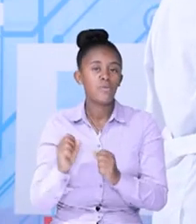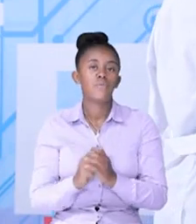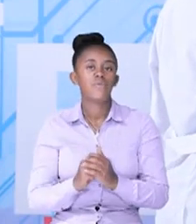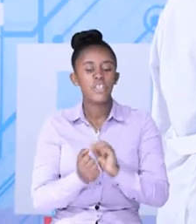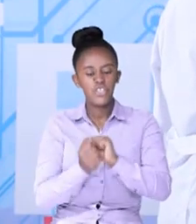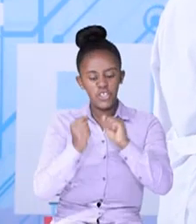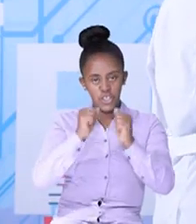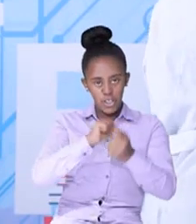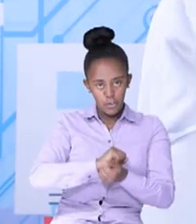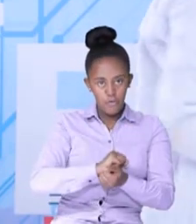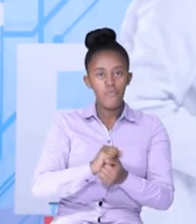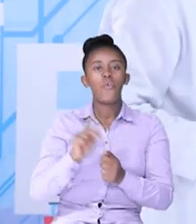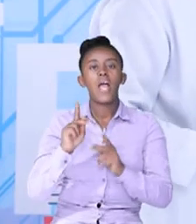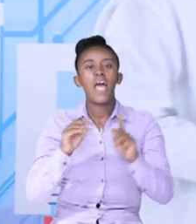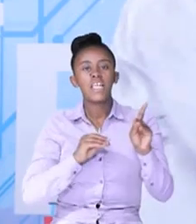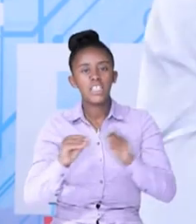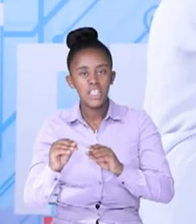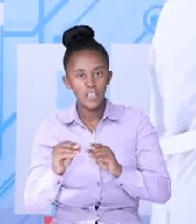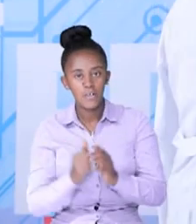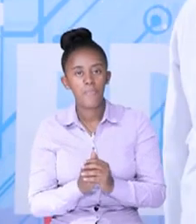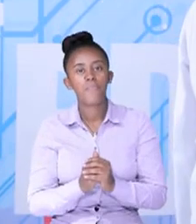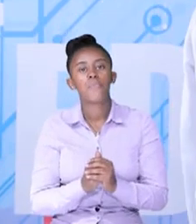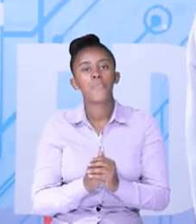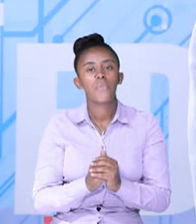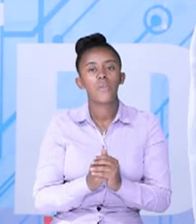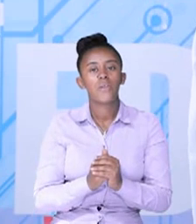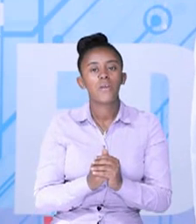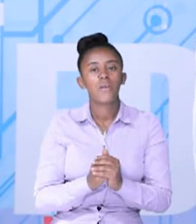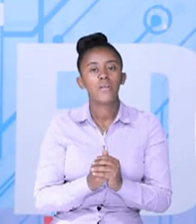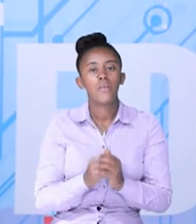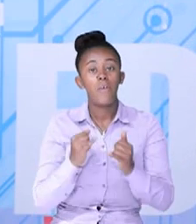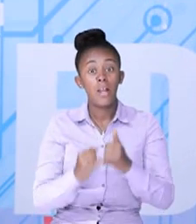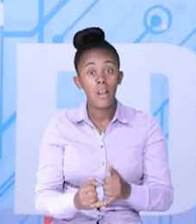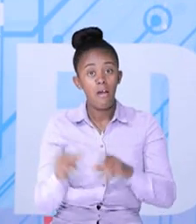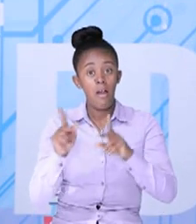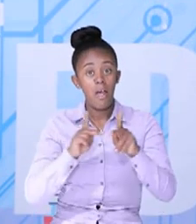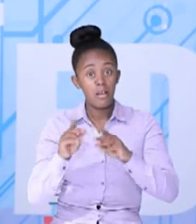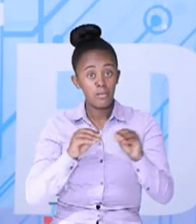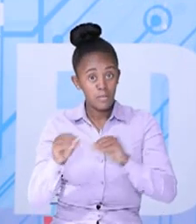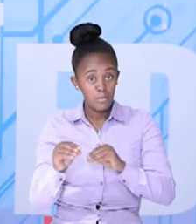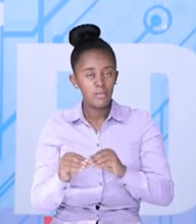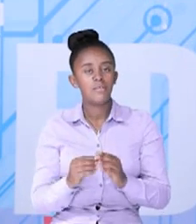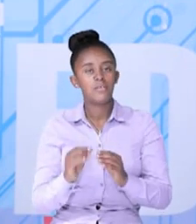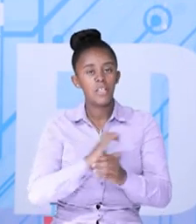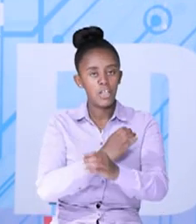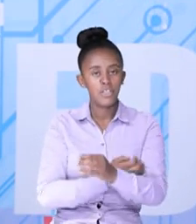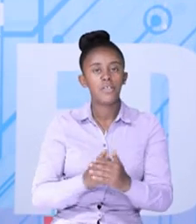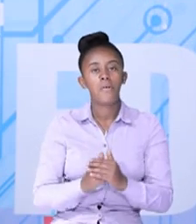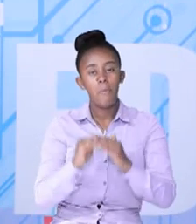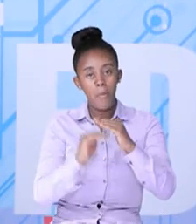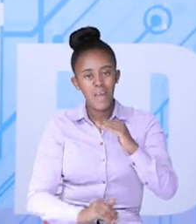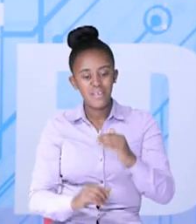change of kinetic energy, meaning change of kinetic energy, the final kinetic energy minus the